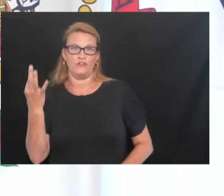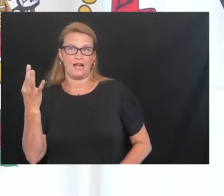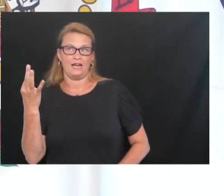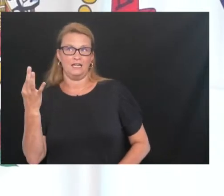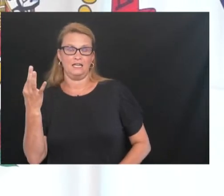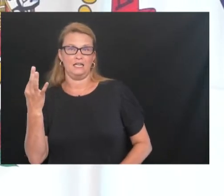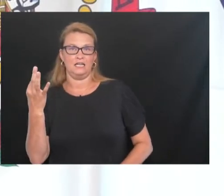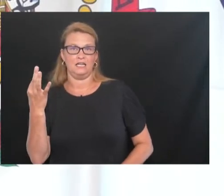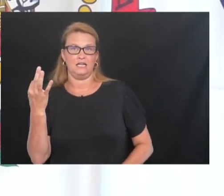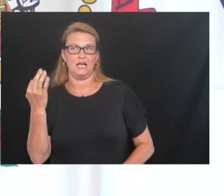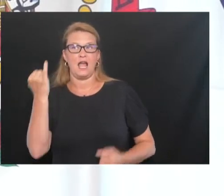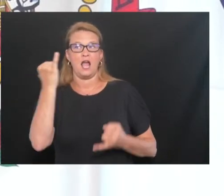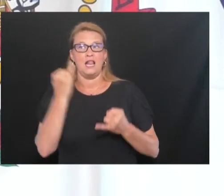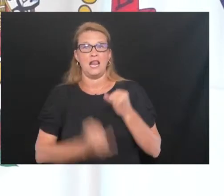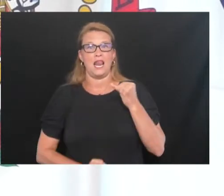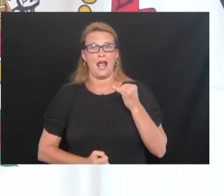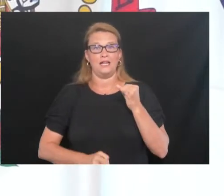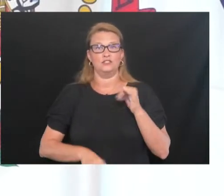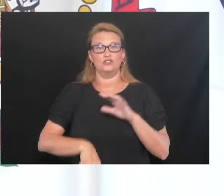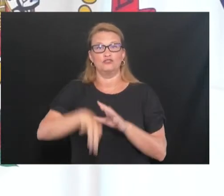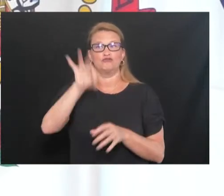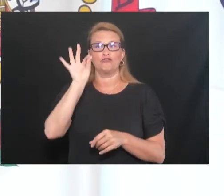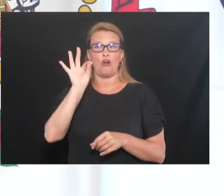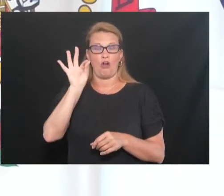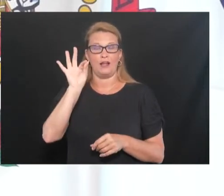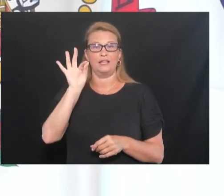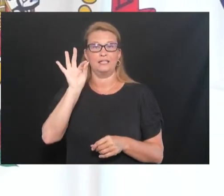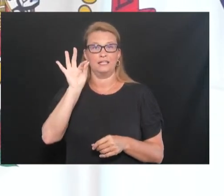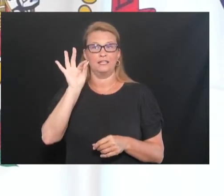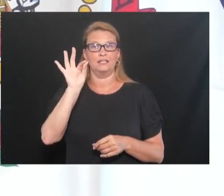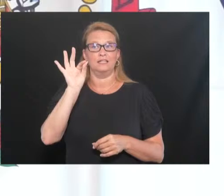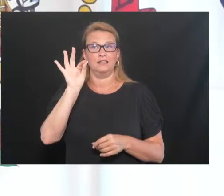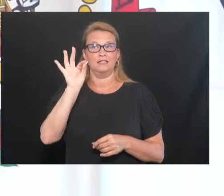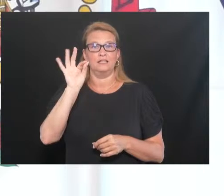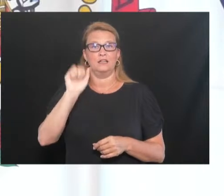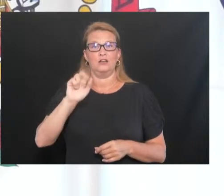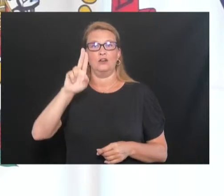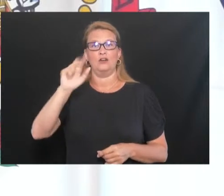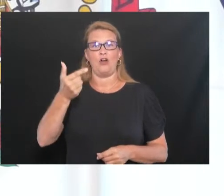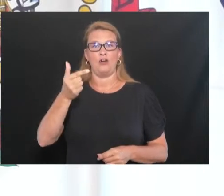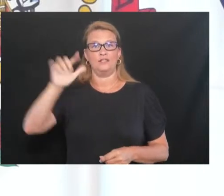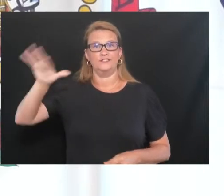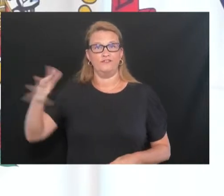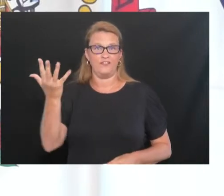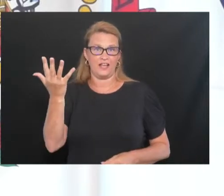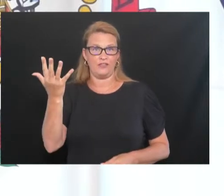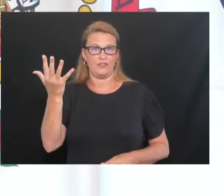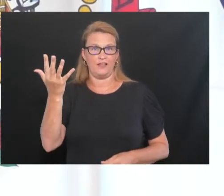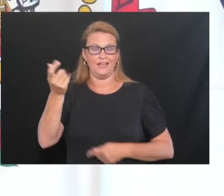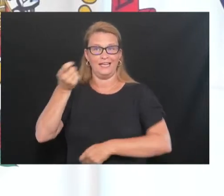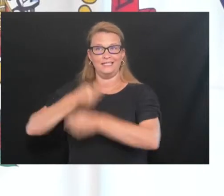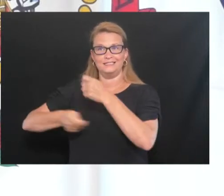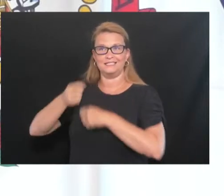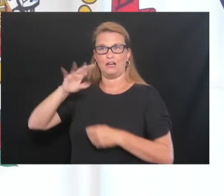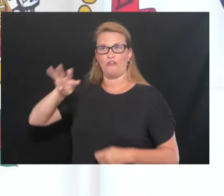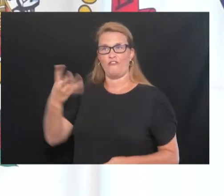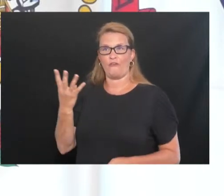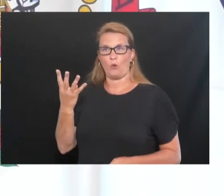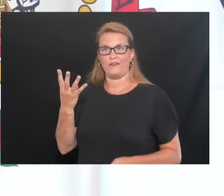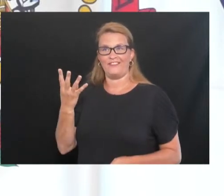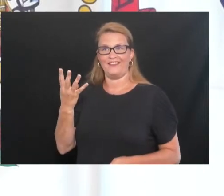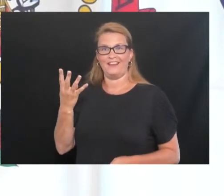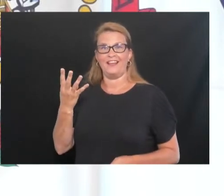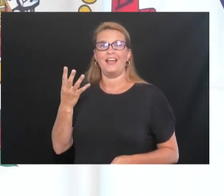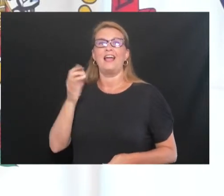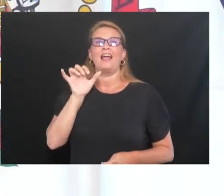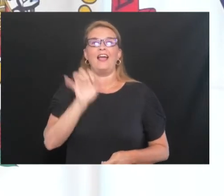last of our final drawings or lottery sweepstakes on August the 5th instead of the 4th on Thursday.